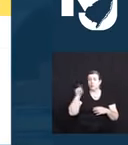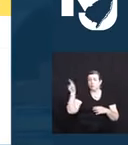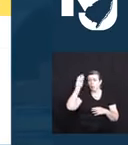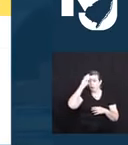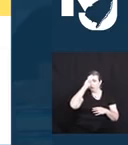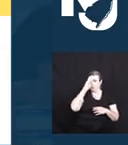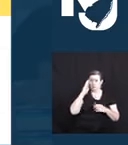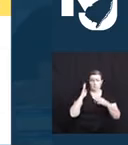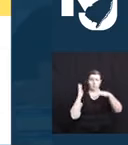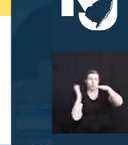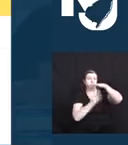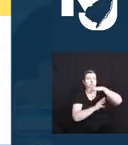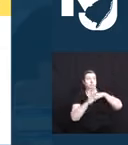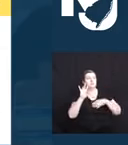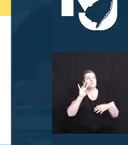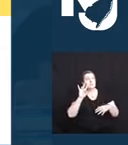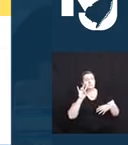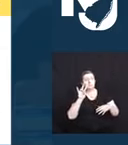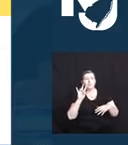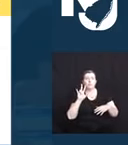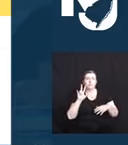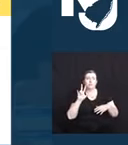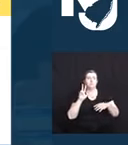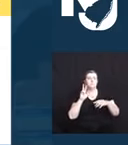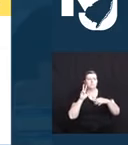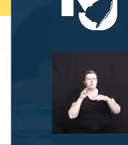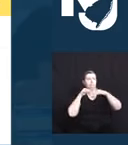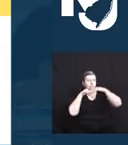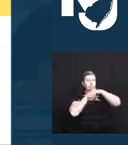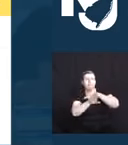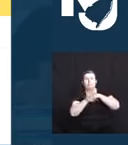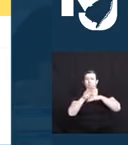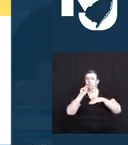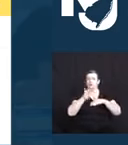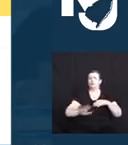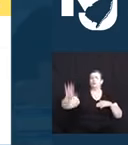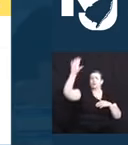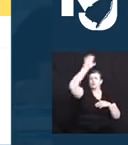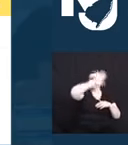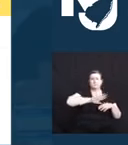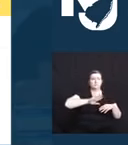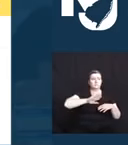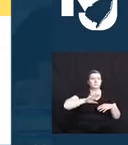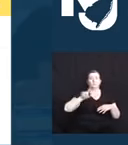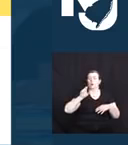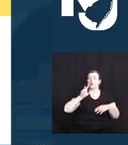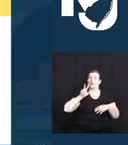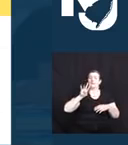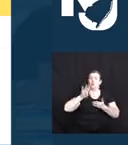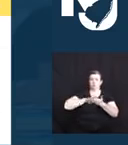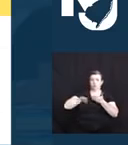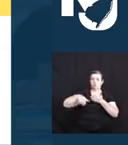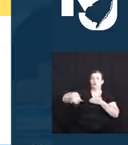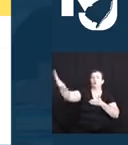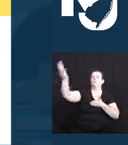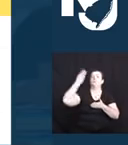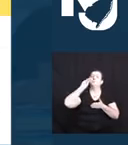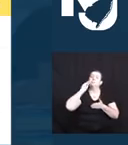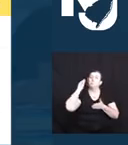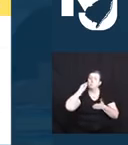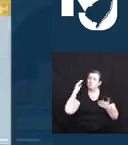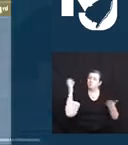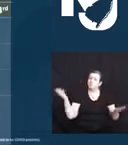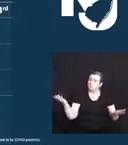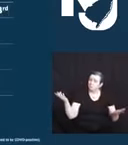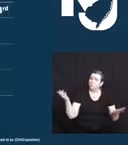73 COVID-19 positive patients, while 134 live patients left our hospitals.